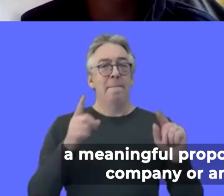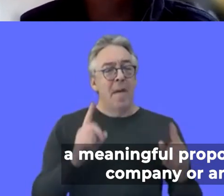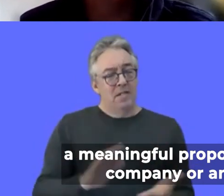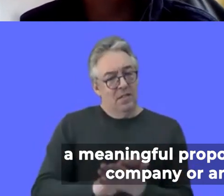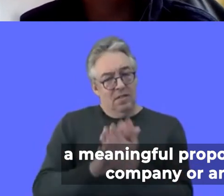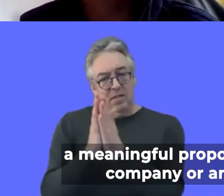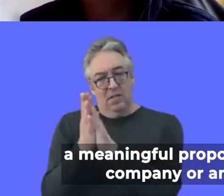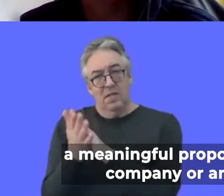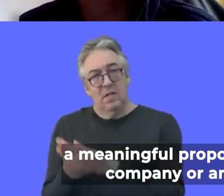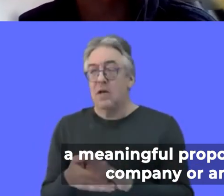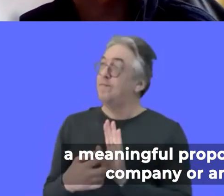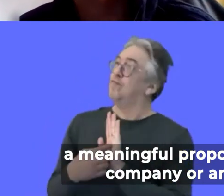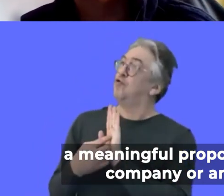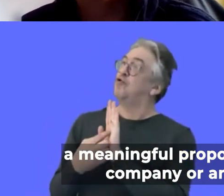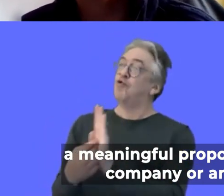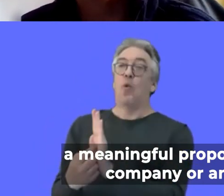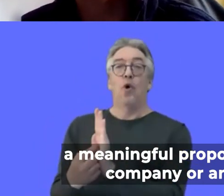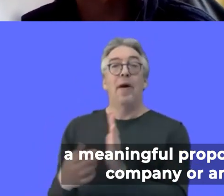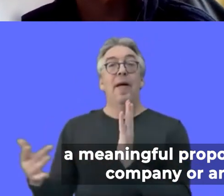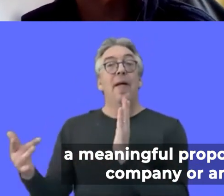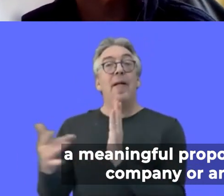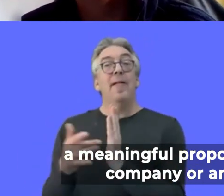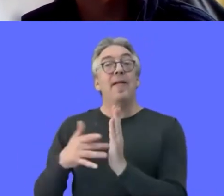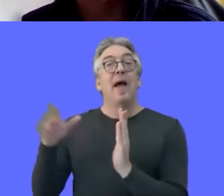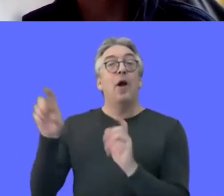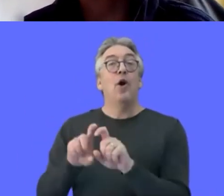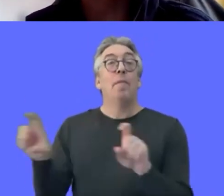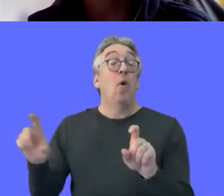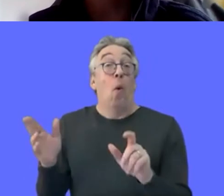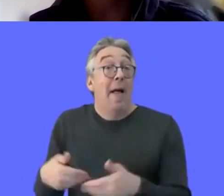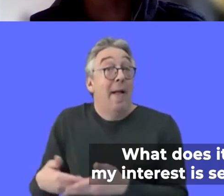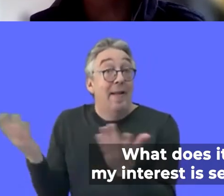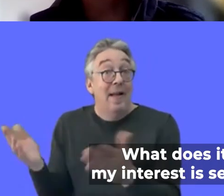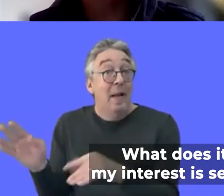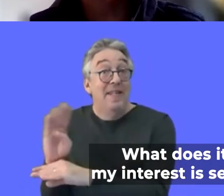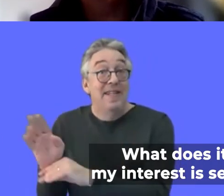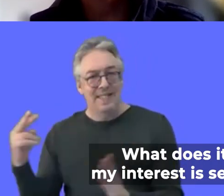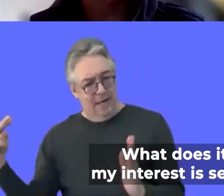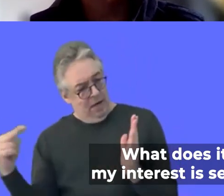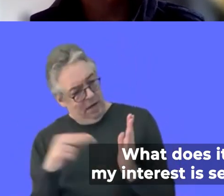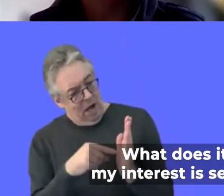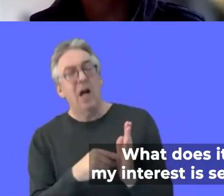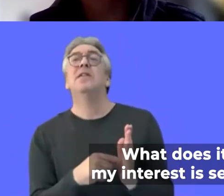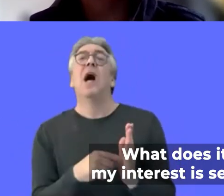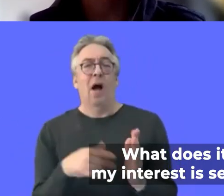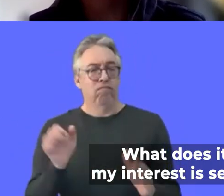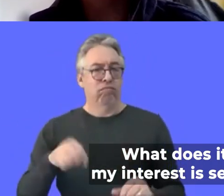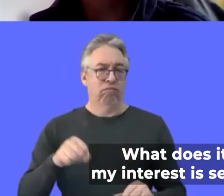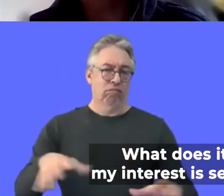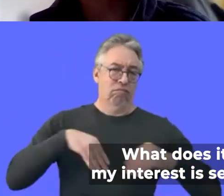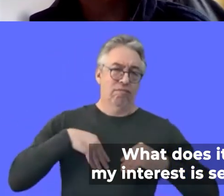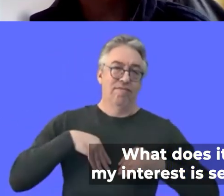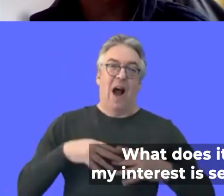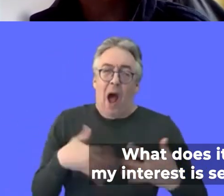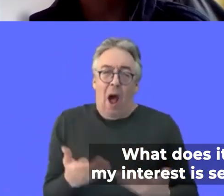proposition for a technology company or any other company. So what does it mean to me? You know, if